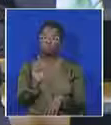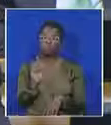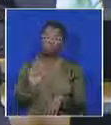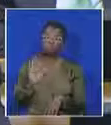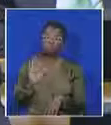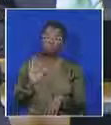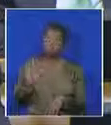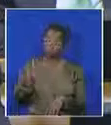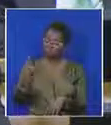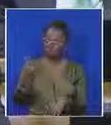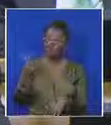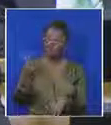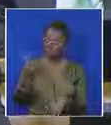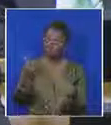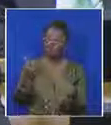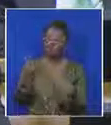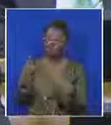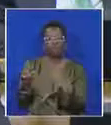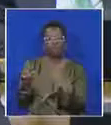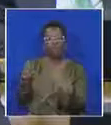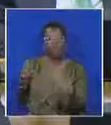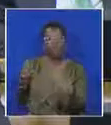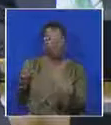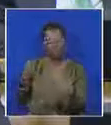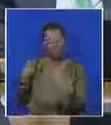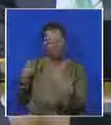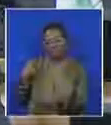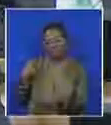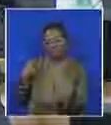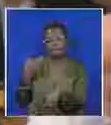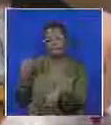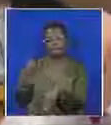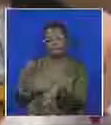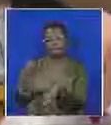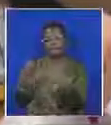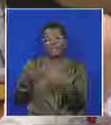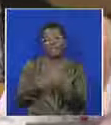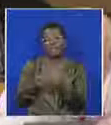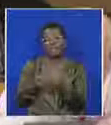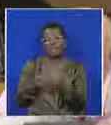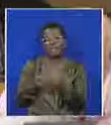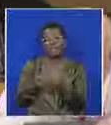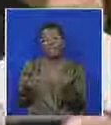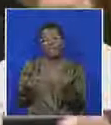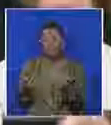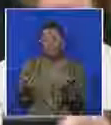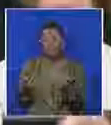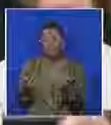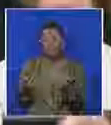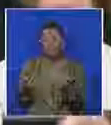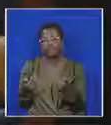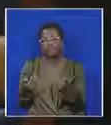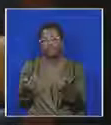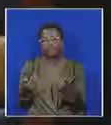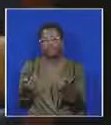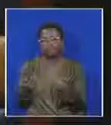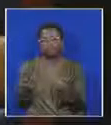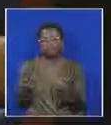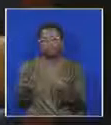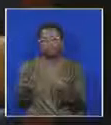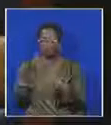a privileged citizen of this country, that... Madam Speaker. Thank you, Honourable DP. Your chance